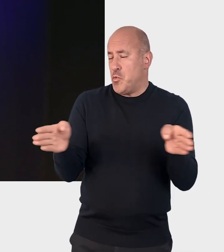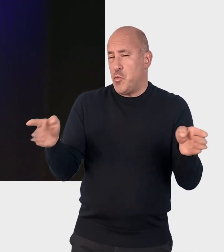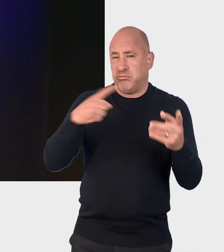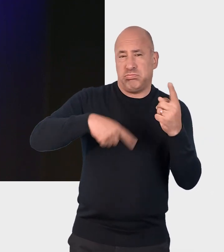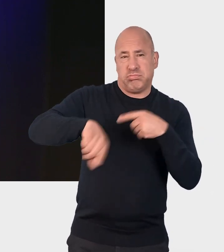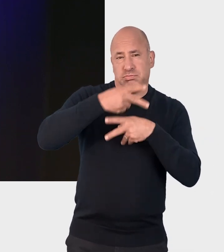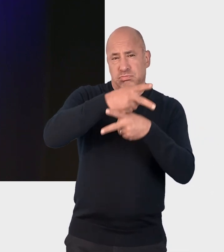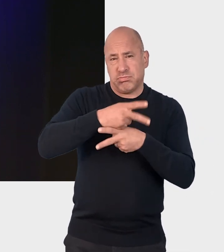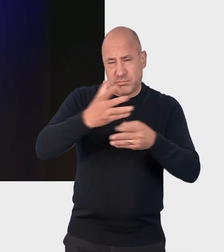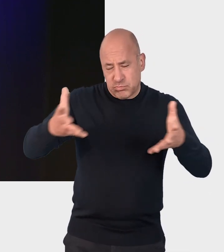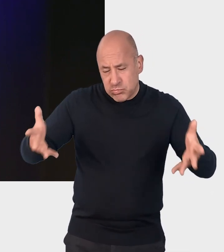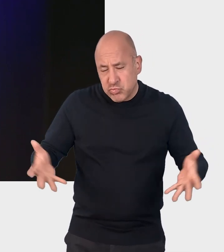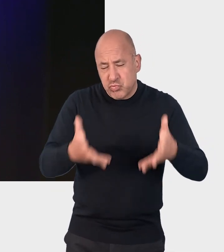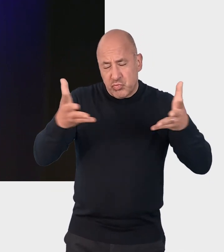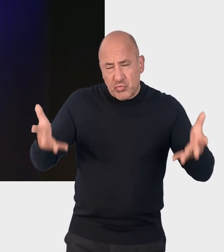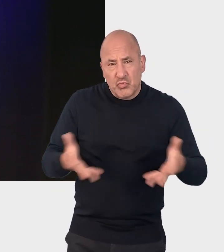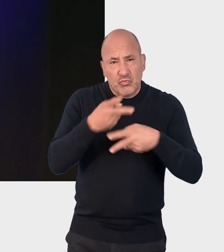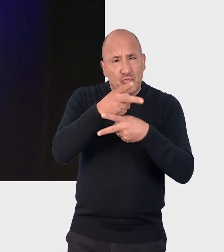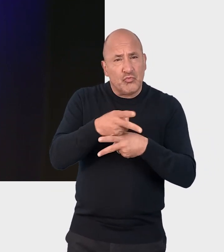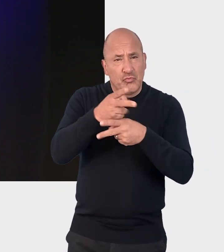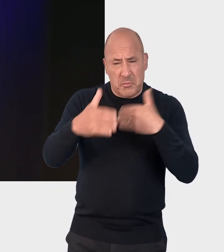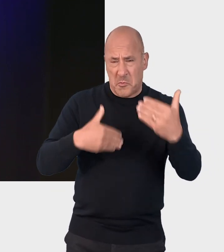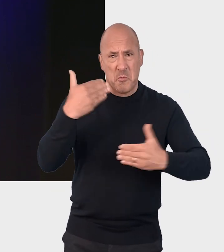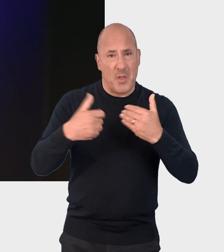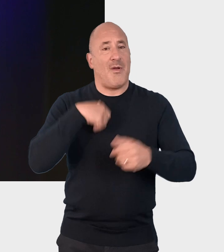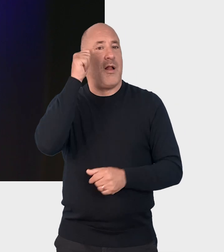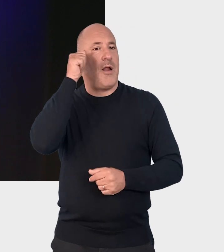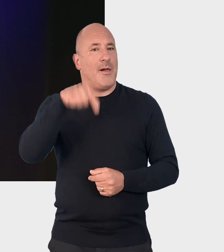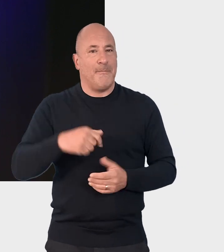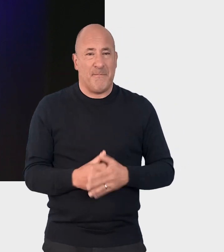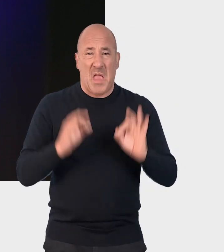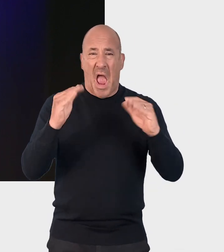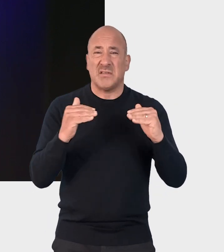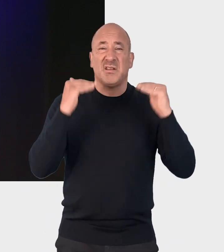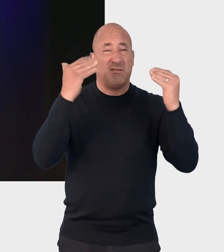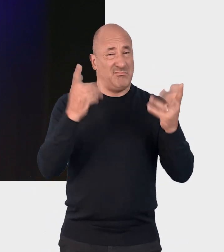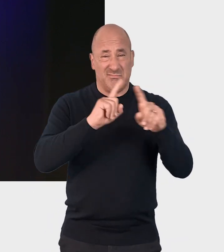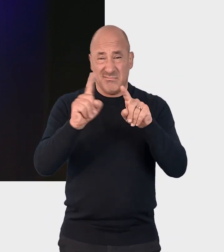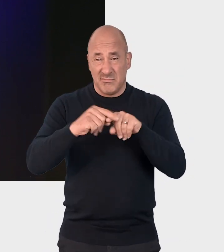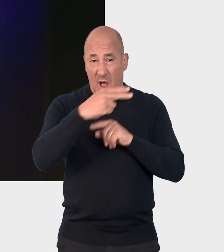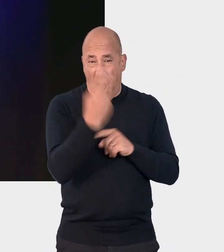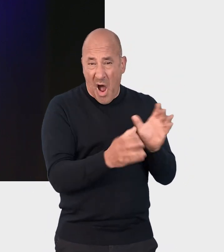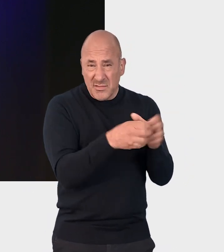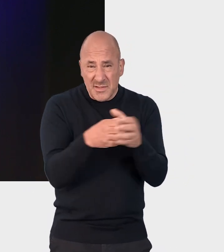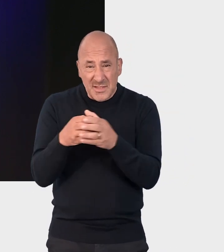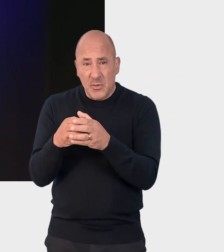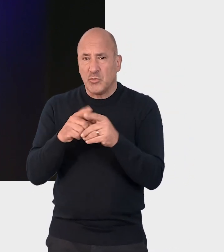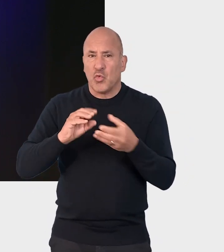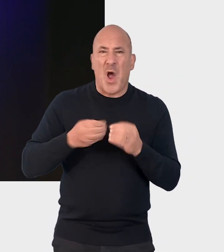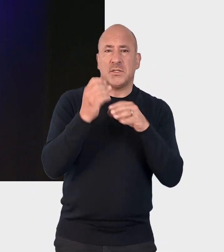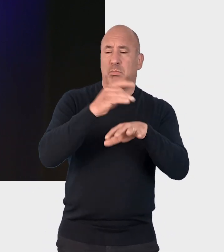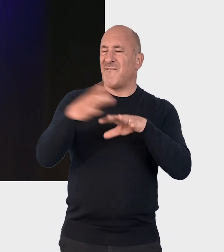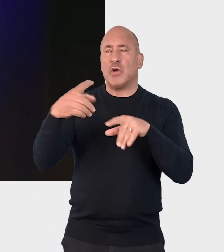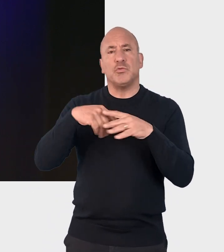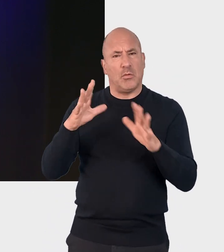confident that we're nourished and nurturing the widest possible pool of curators? Excellence thrives among all art forms